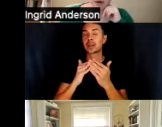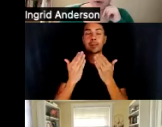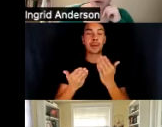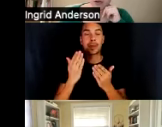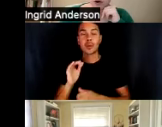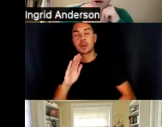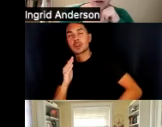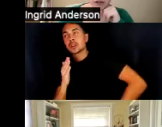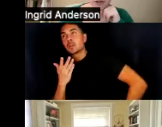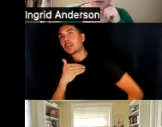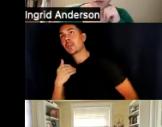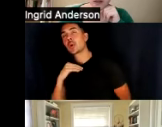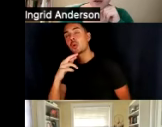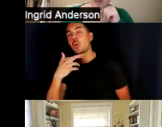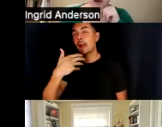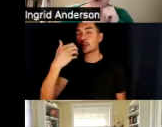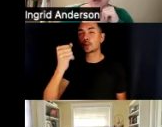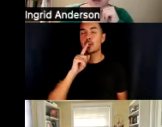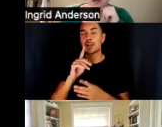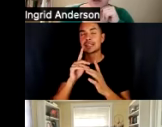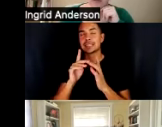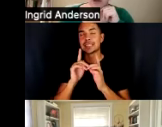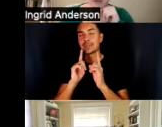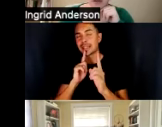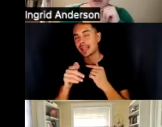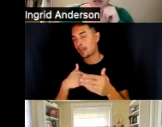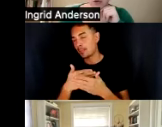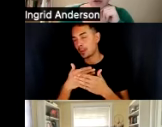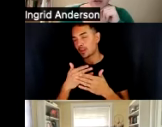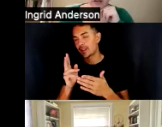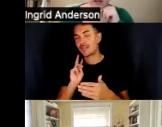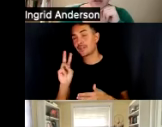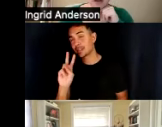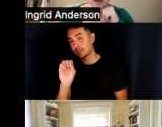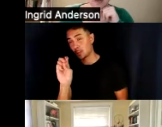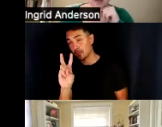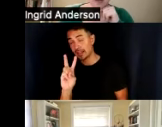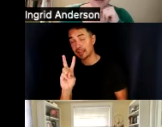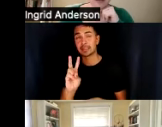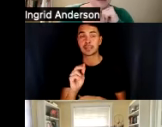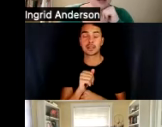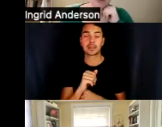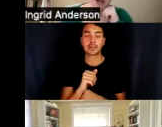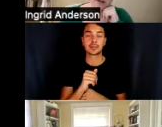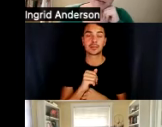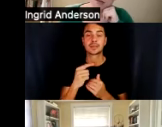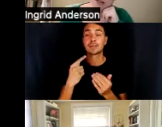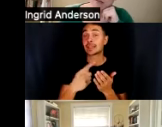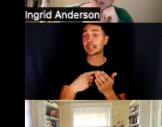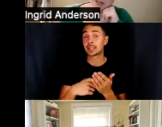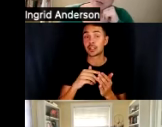family members or our elders, are speaking about victims of sexual violence. Even sometimes